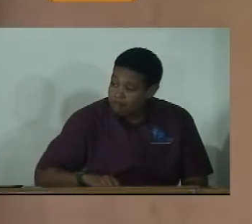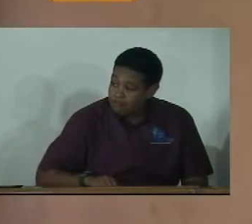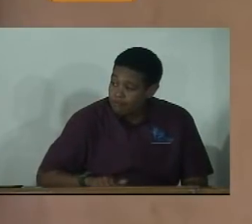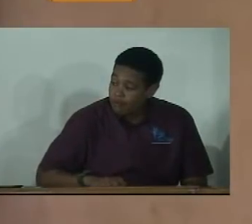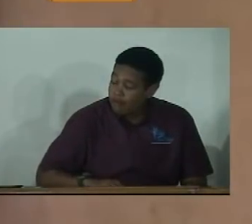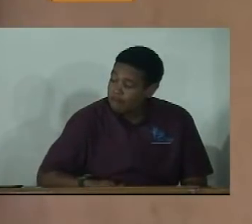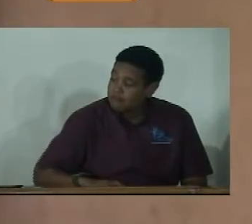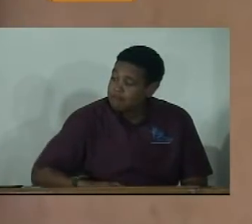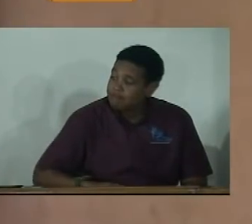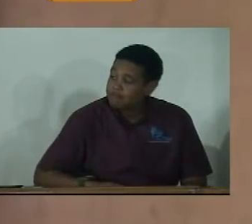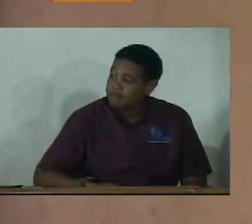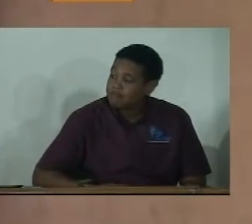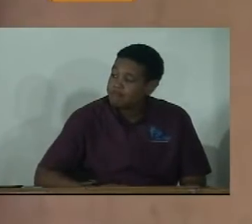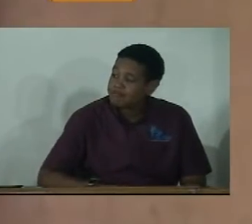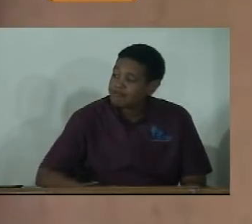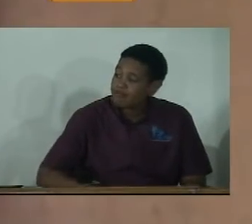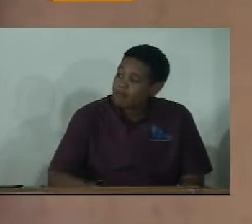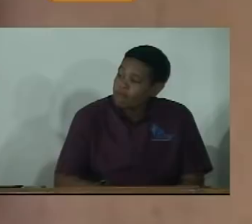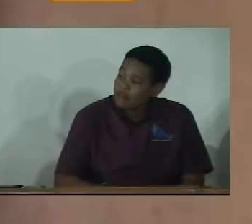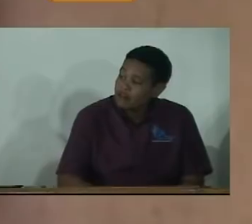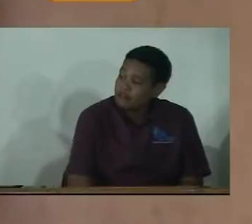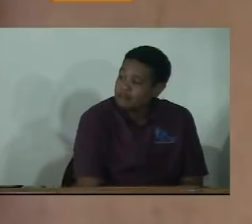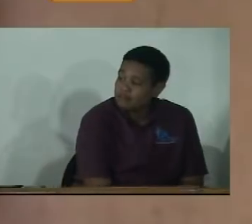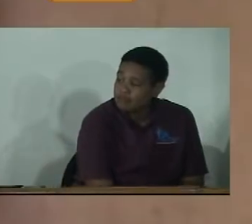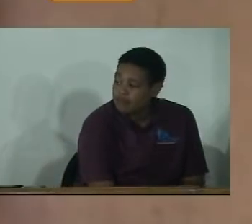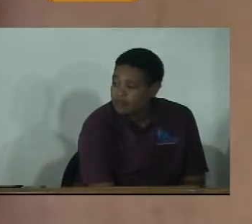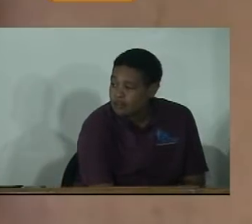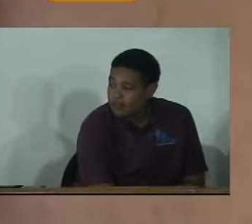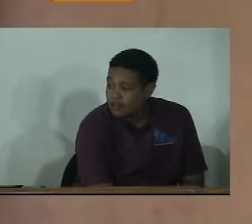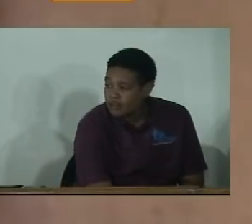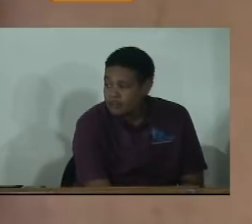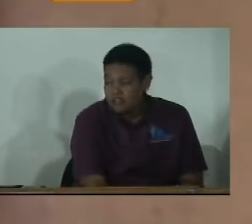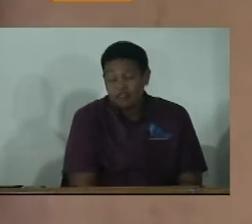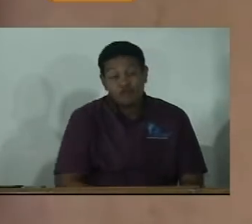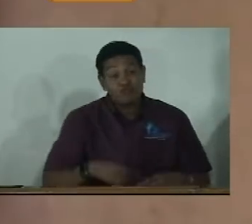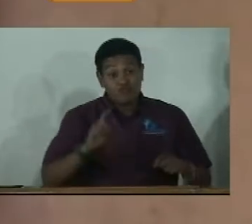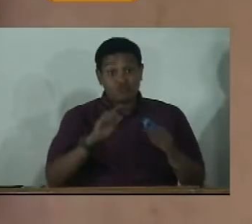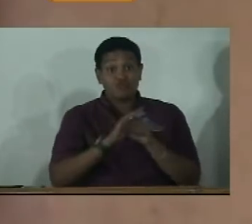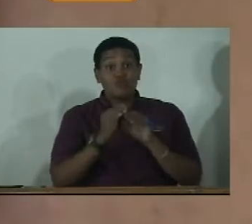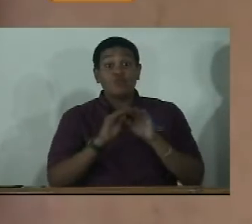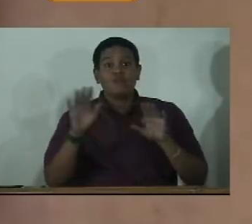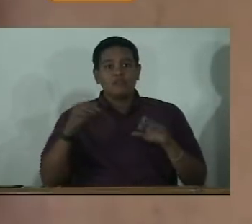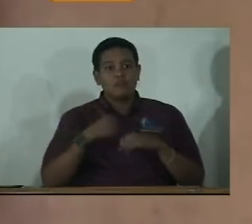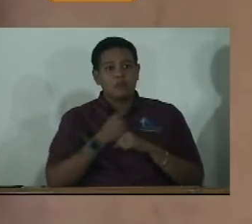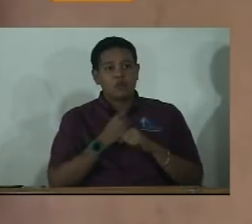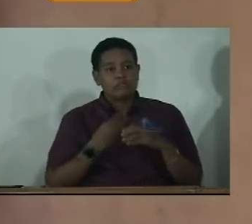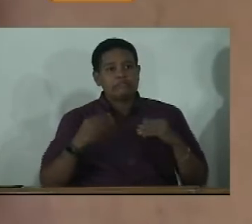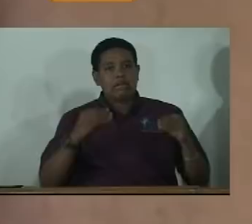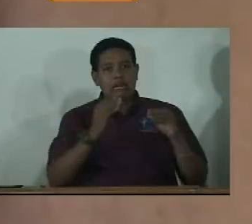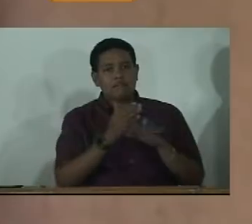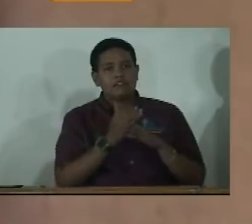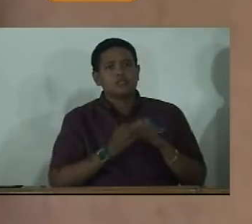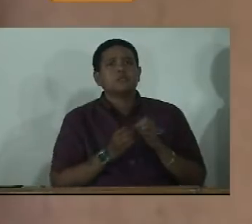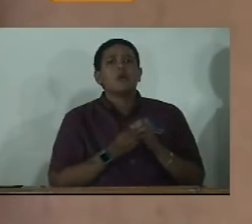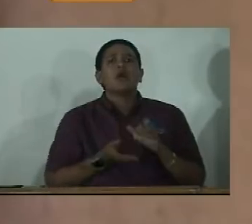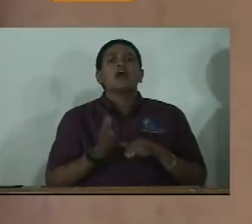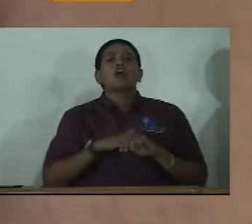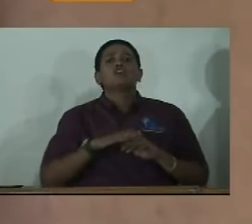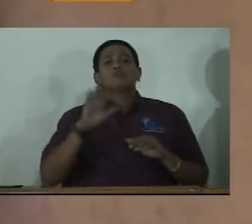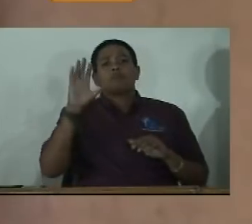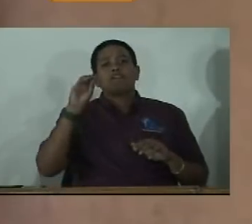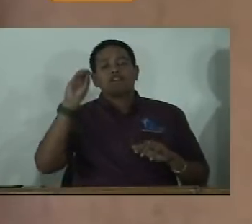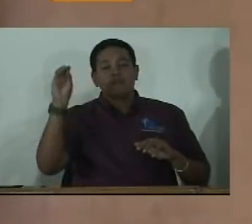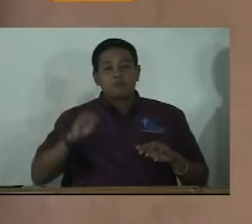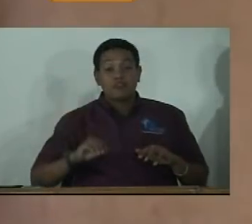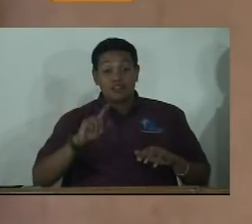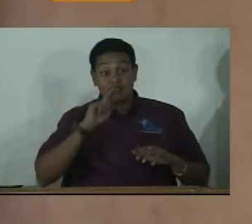sales have increased by approximately 50%. That is a phenomenal